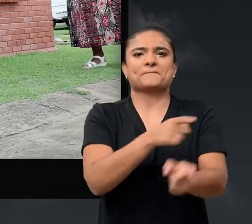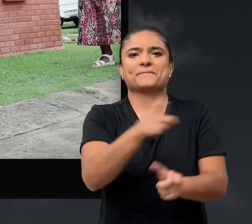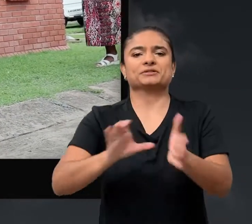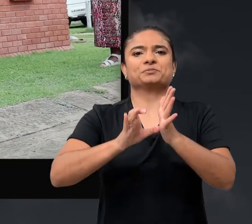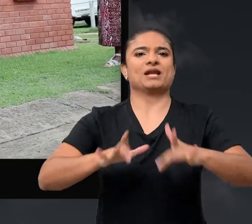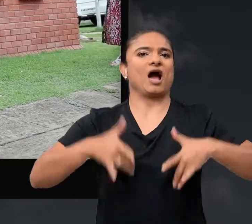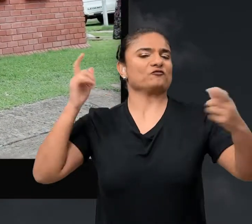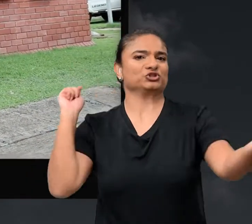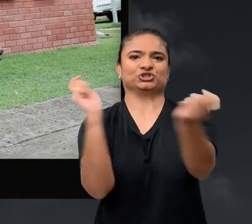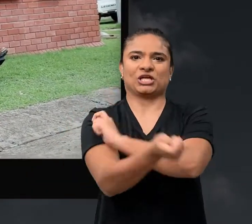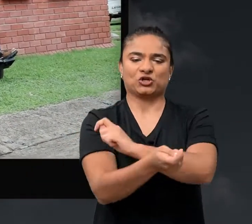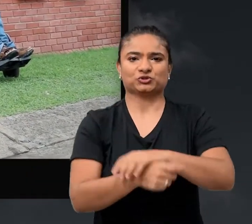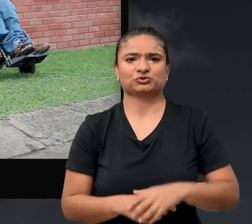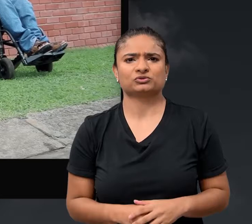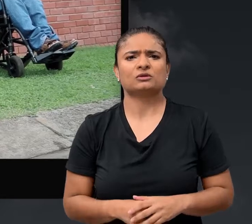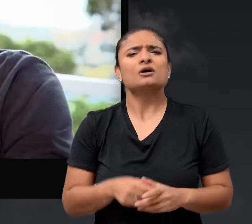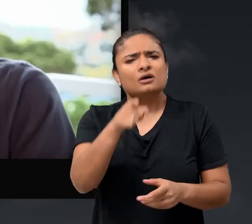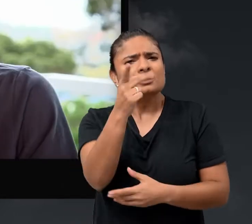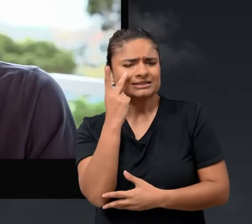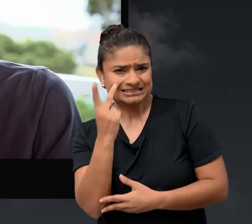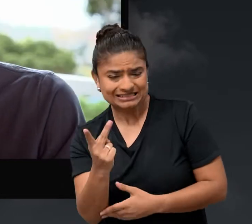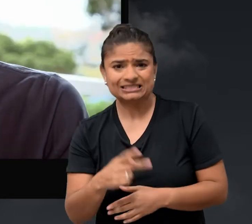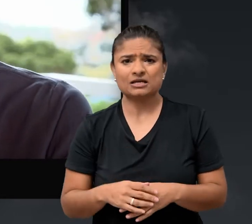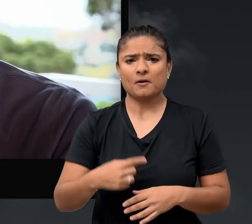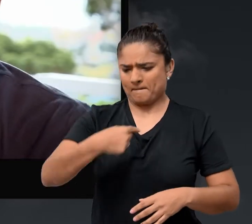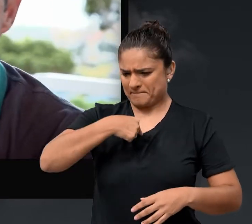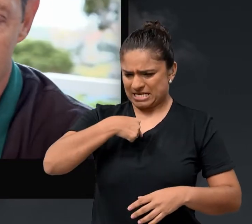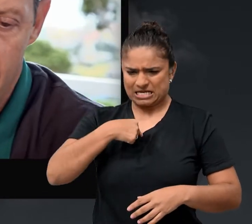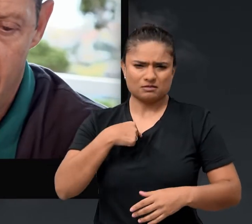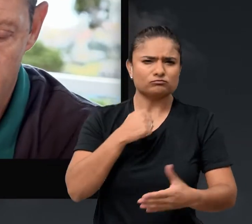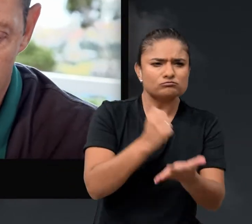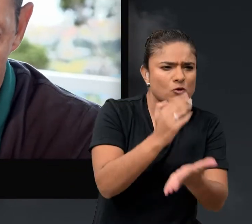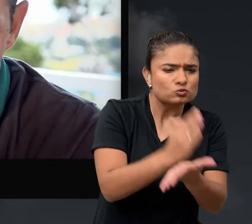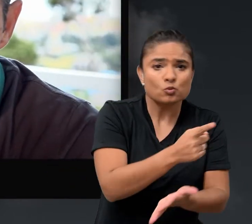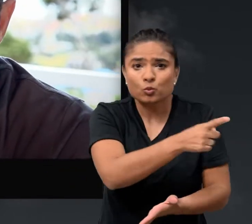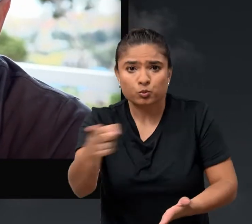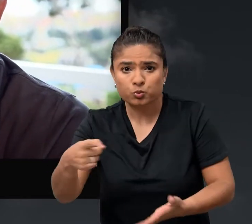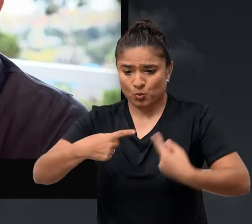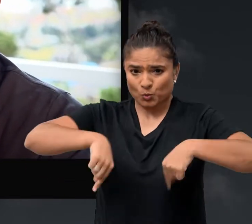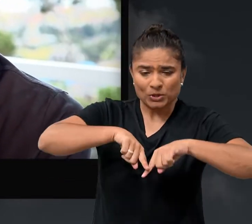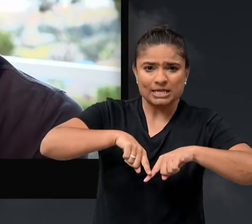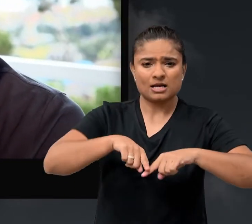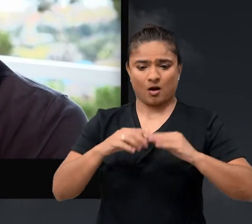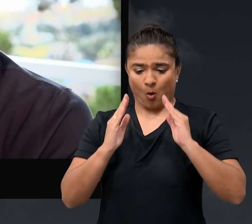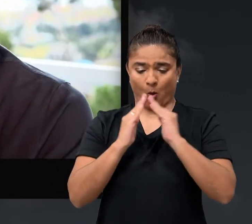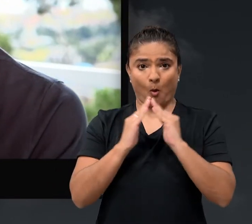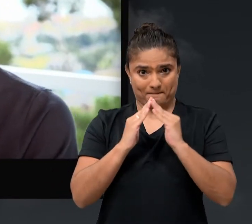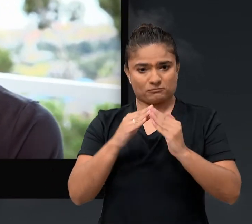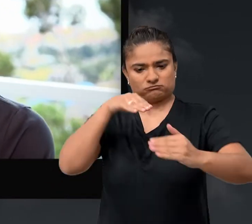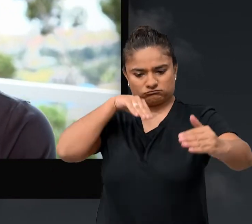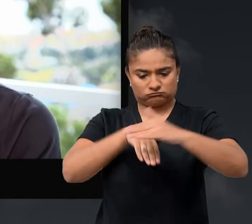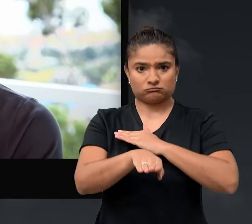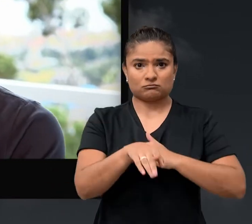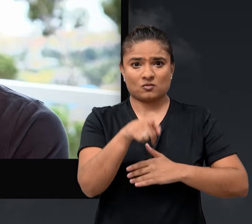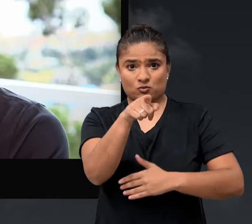disabilities. The borders that you set for yourself can be either at the doorstep at your